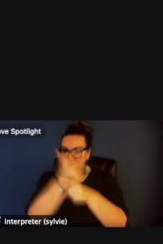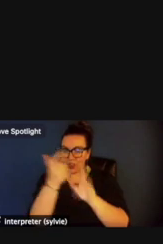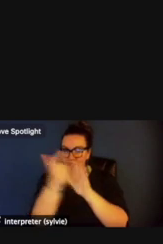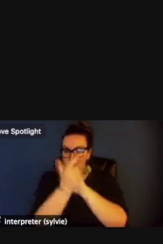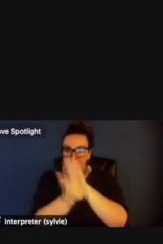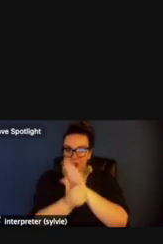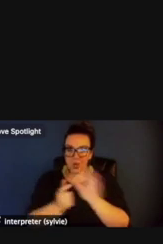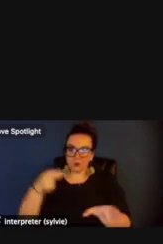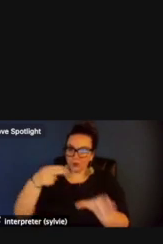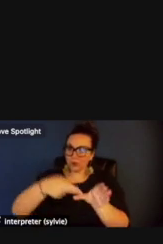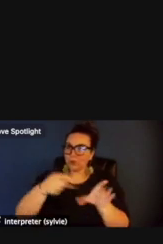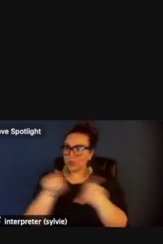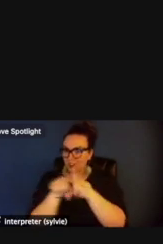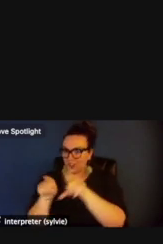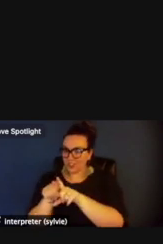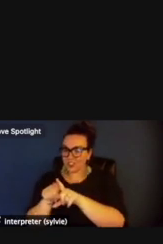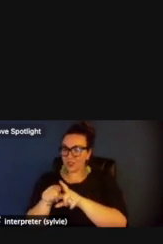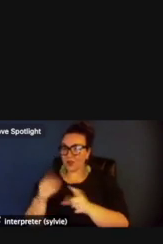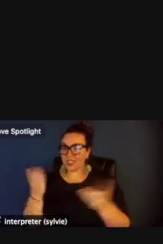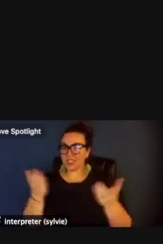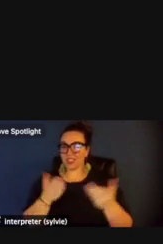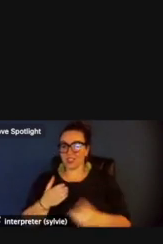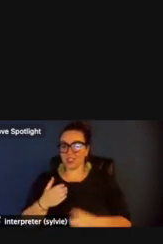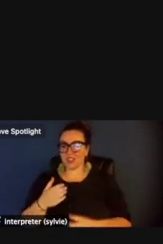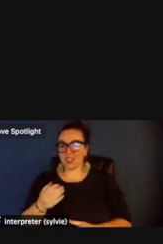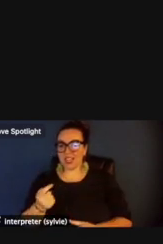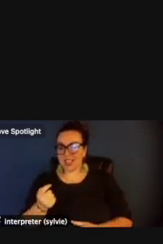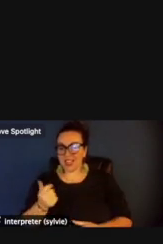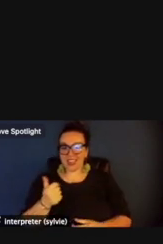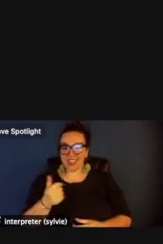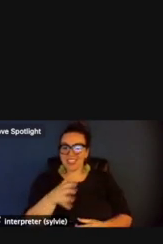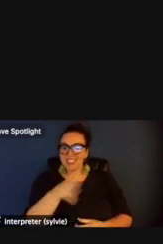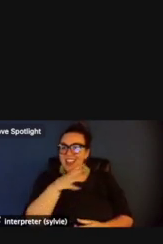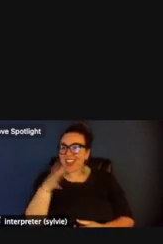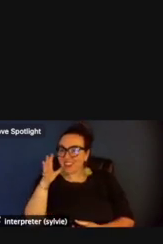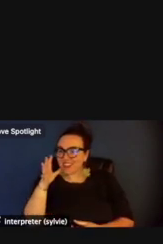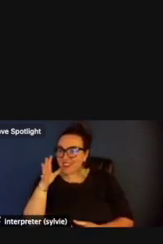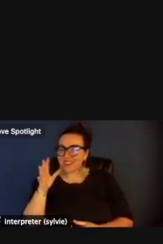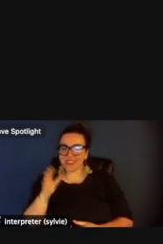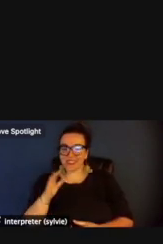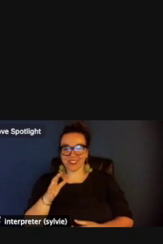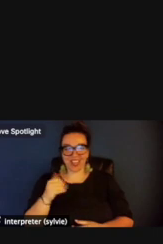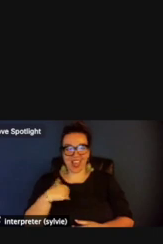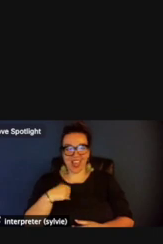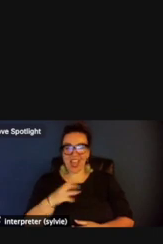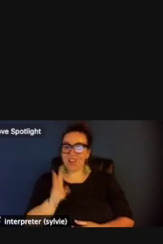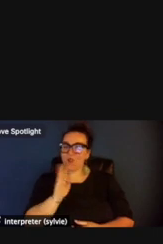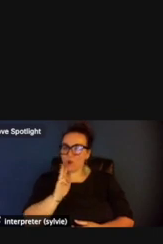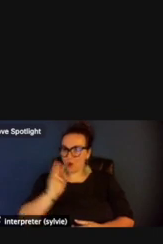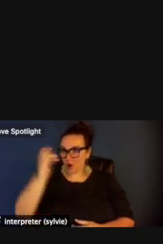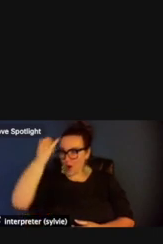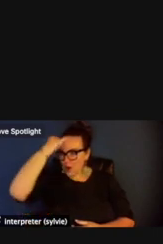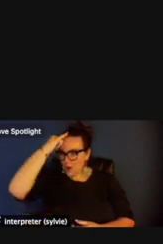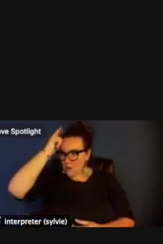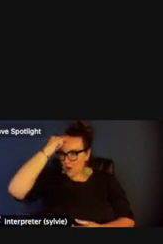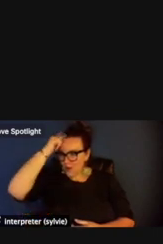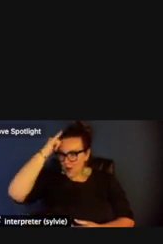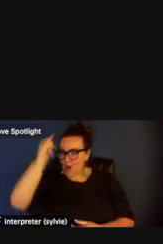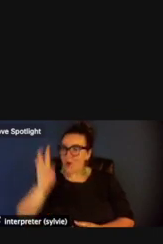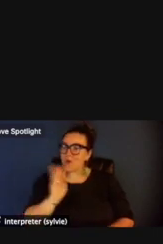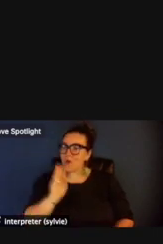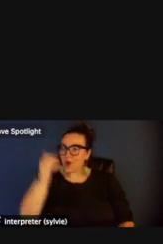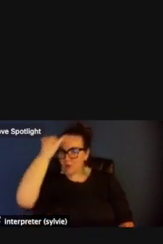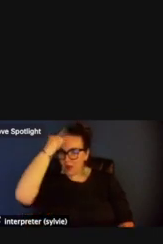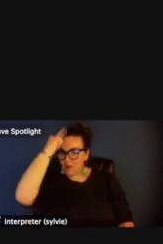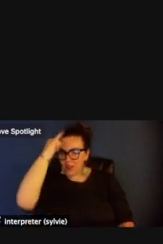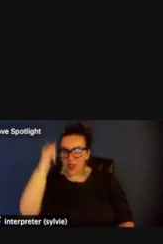Cool. And here they are, they're doing a little agriculture. So you have the kind of the water buffalo that are there in kind of the rice paddy with